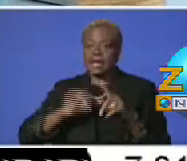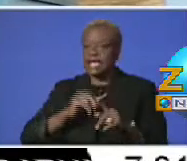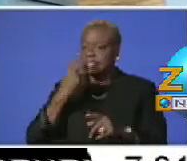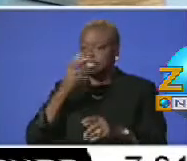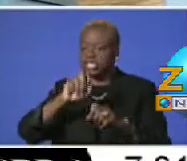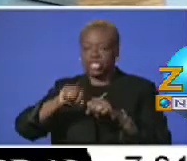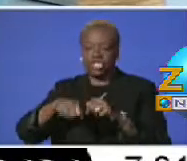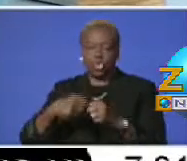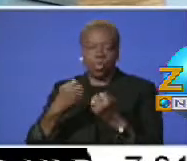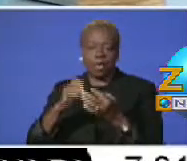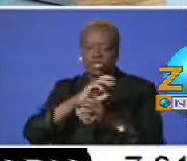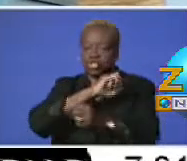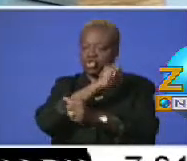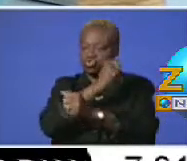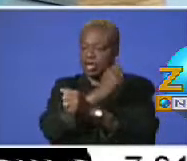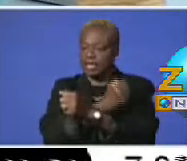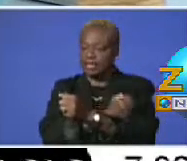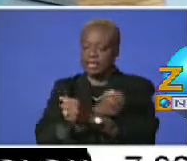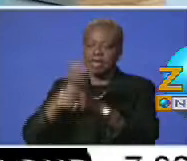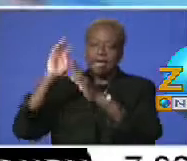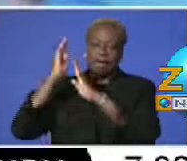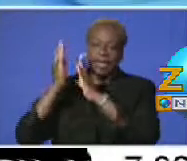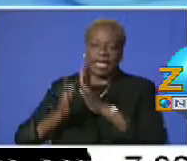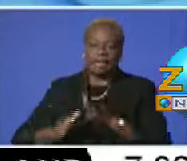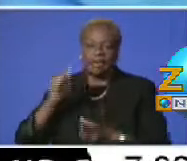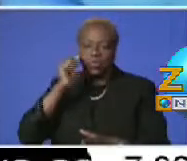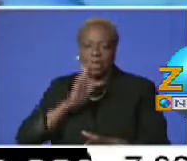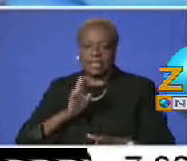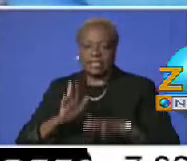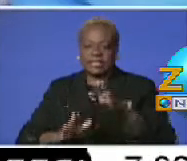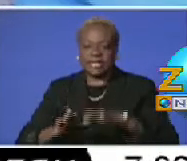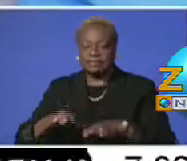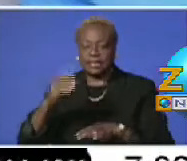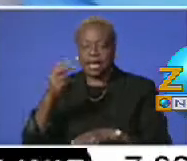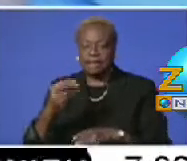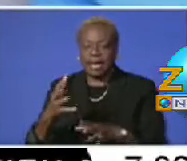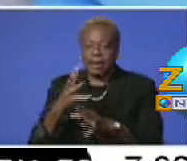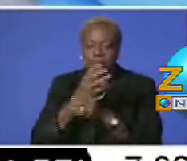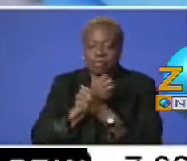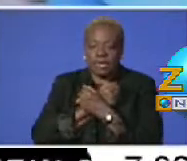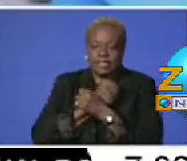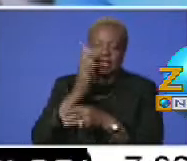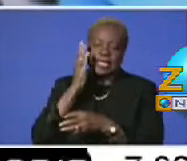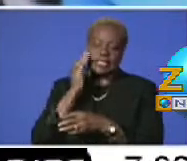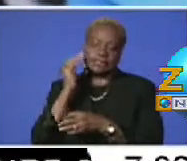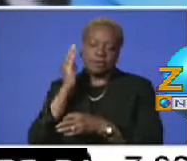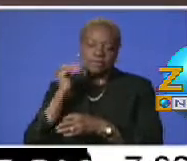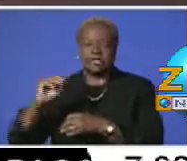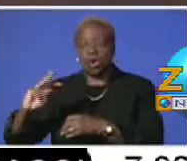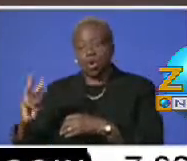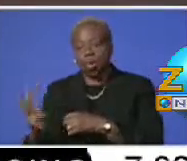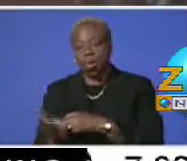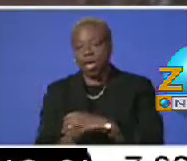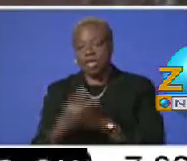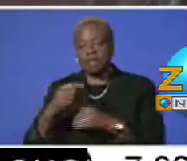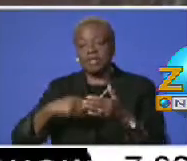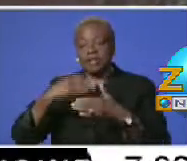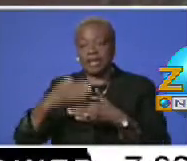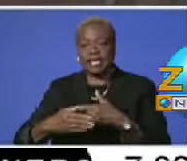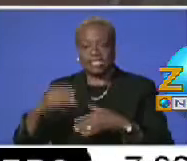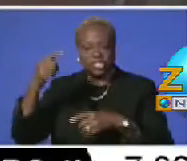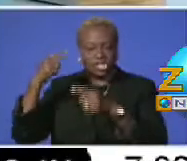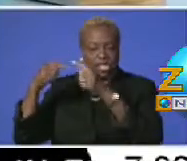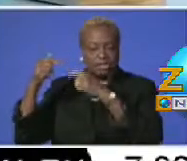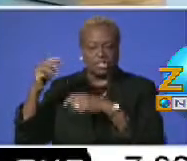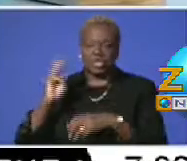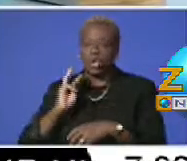women stepped up. They just embraced the experience, and they welcomed the next generation